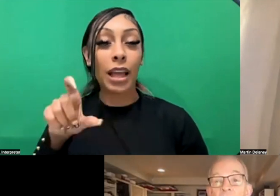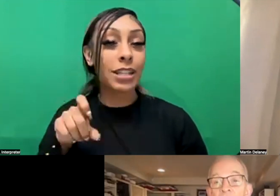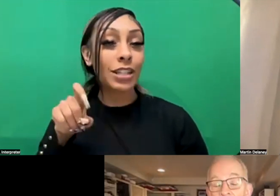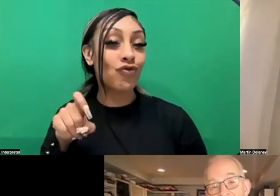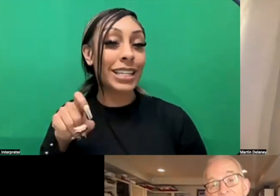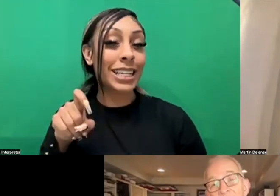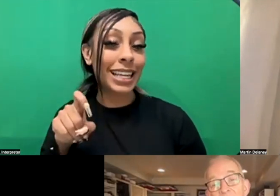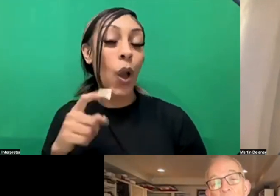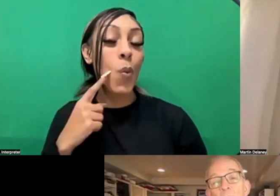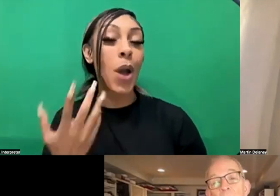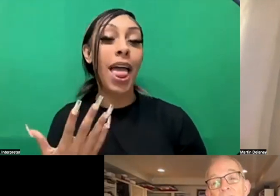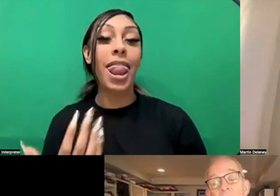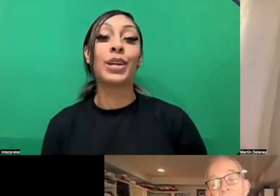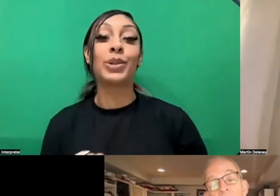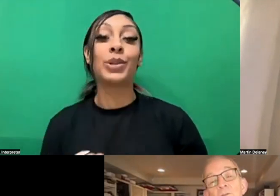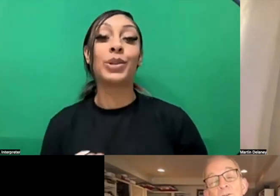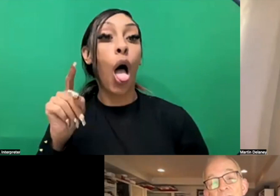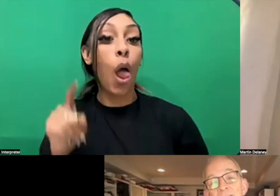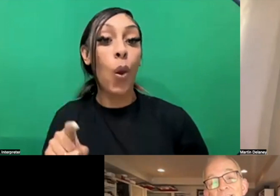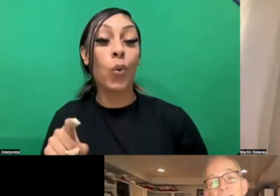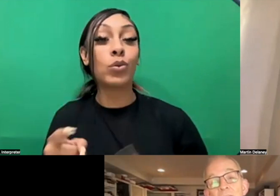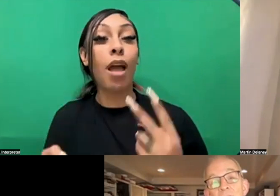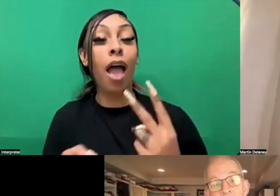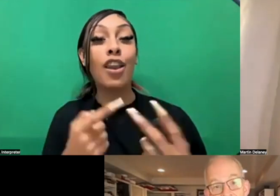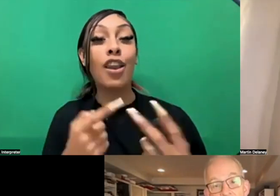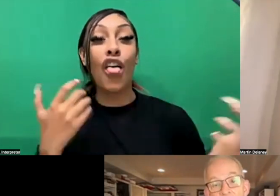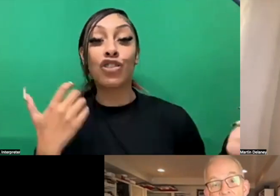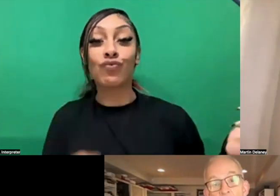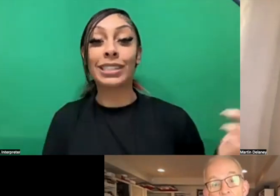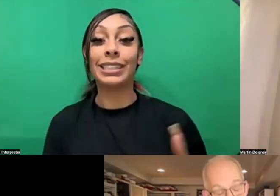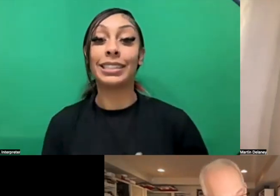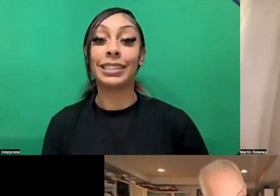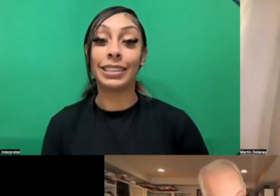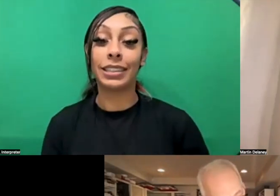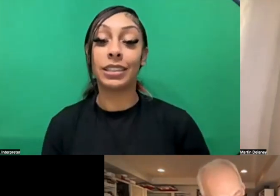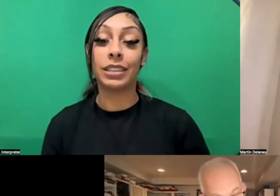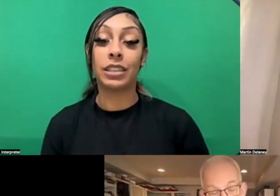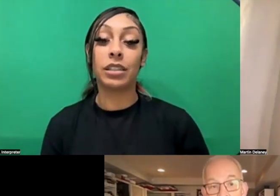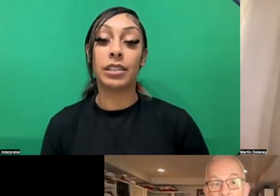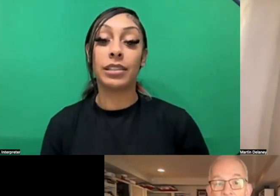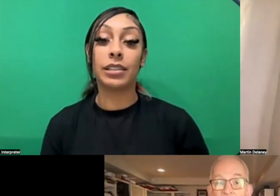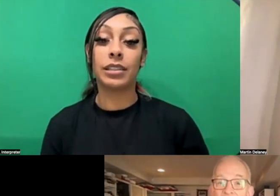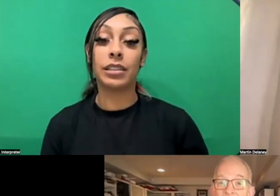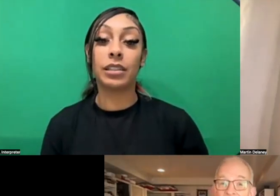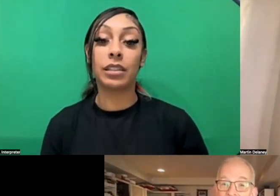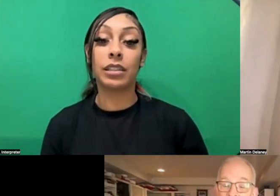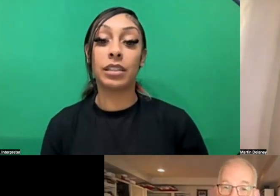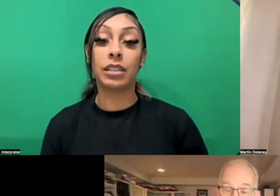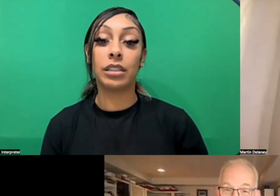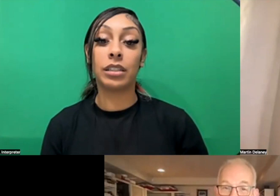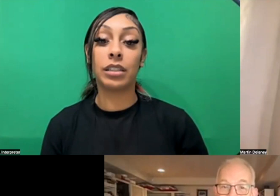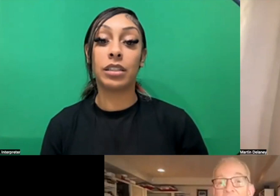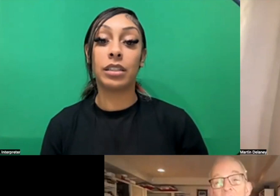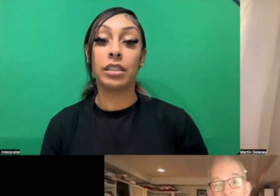But while doing that, you'll hold on another string this same note of the destination pitch. You'll slide the